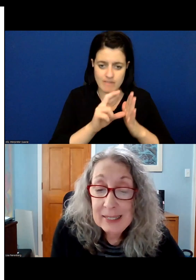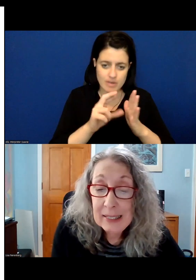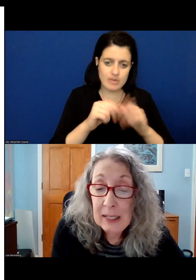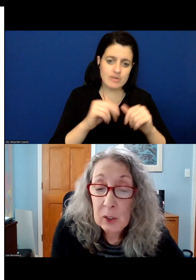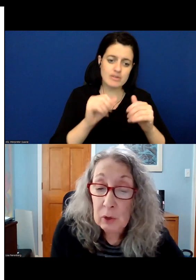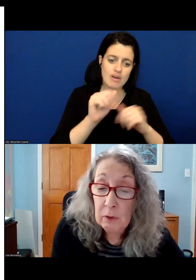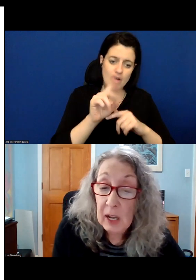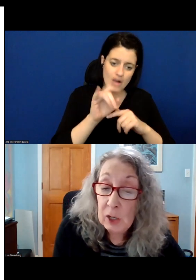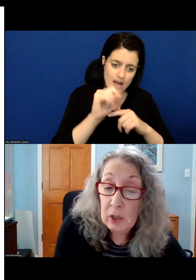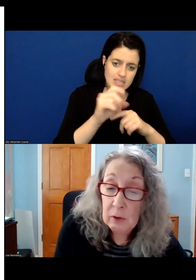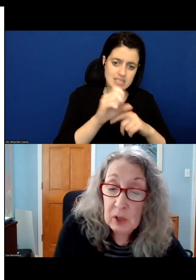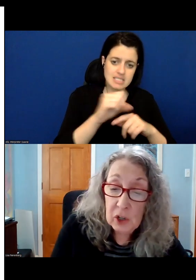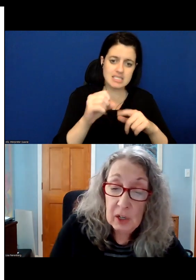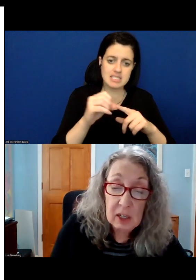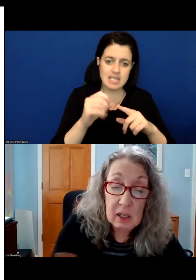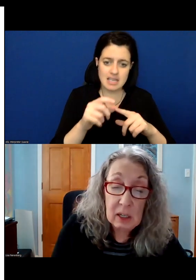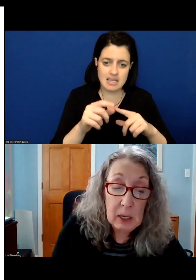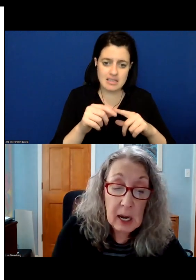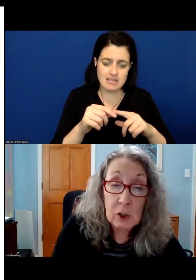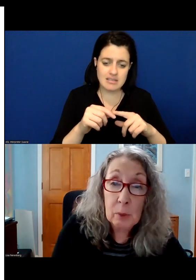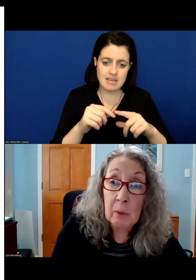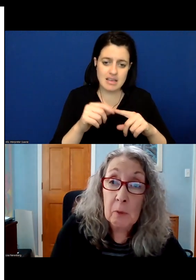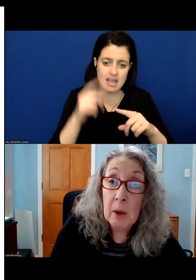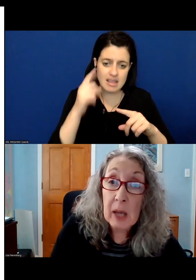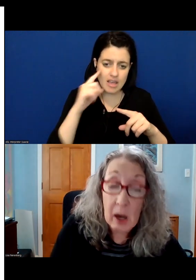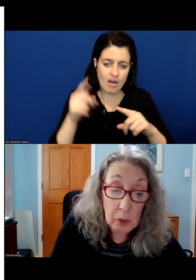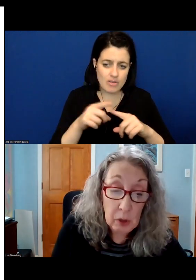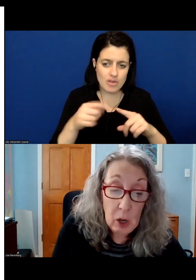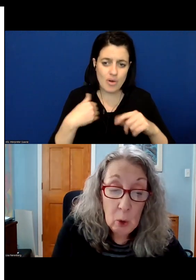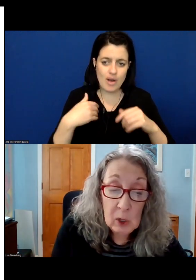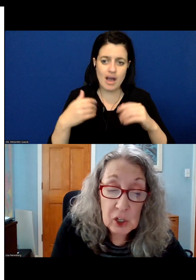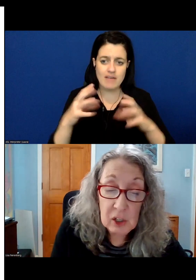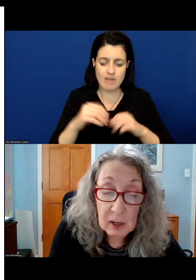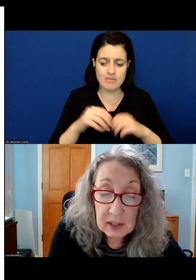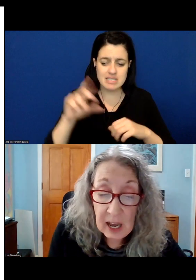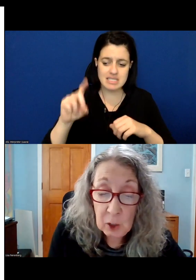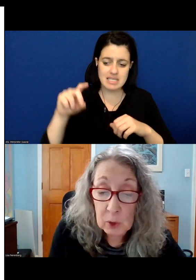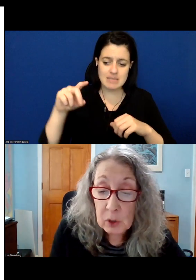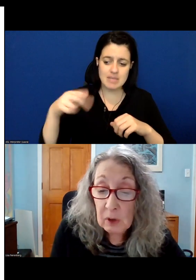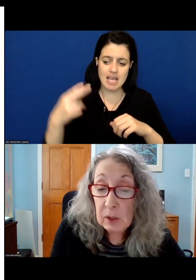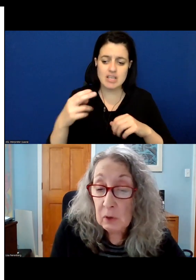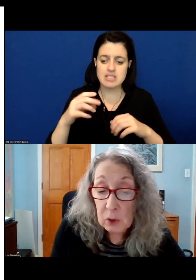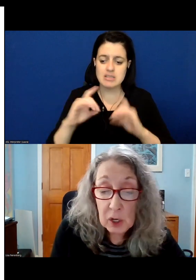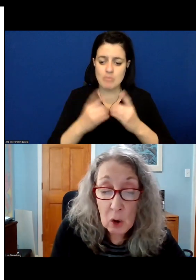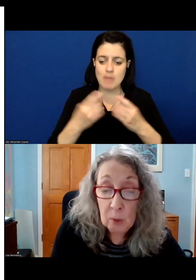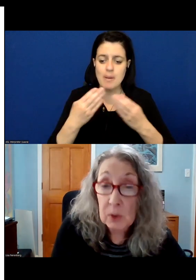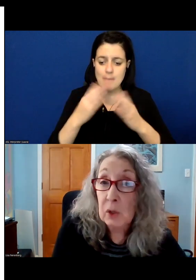to the Licensing and Certification Division in DPH, Department of Public Health, which conducts annual surveys of nursing homes that